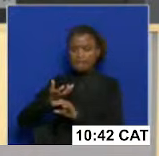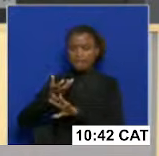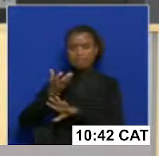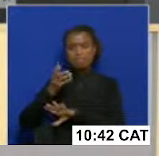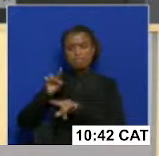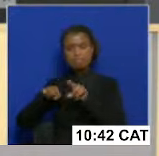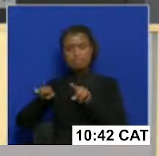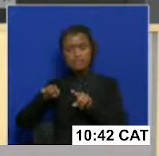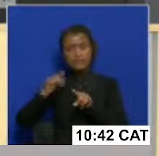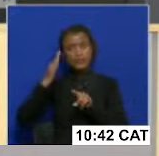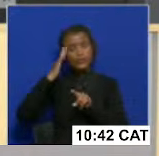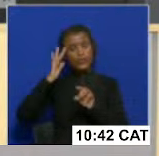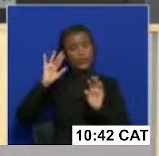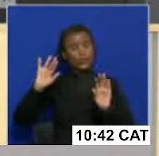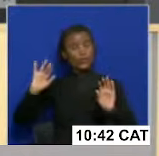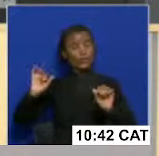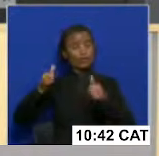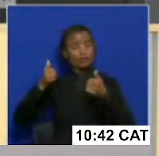closely?